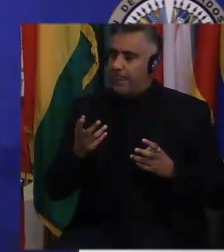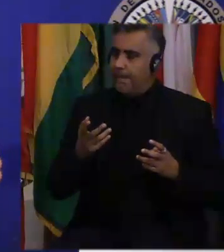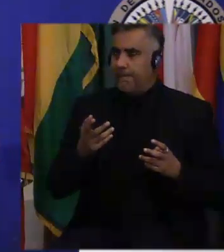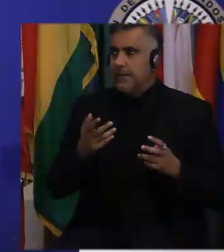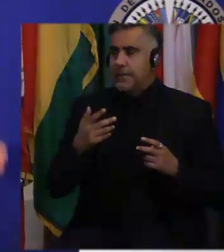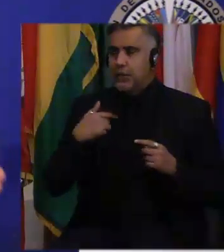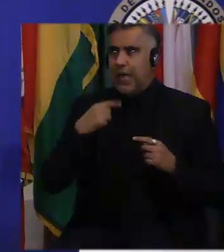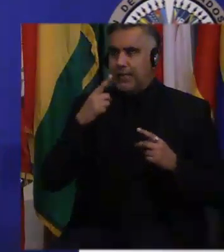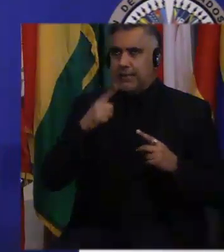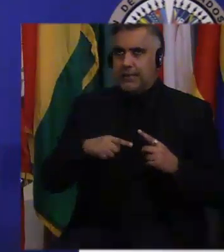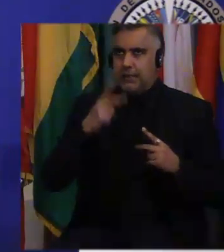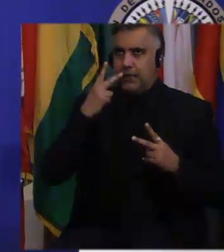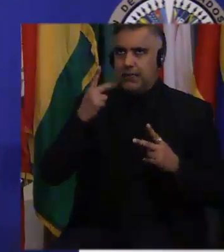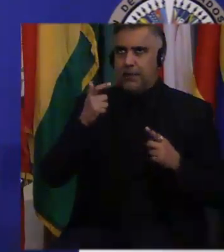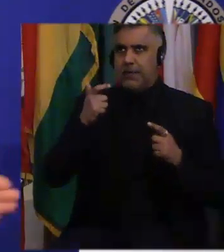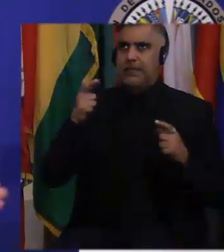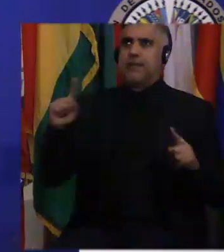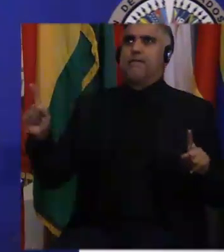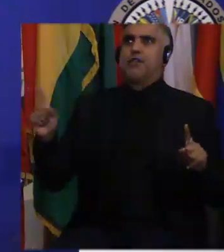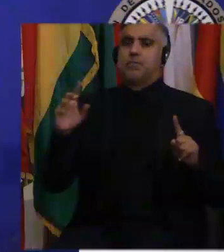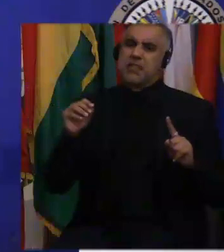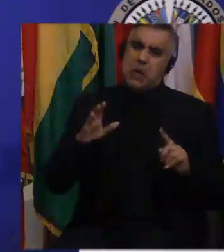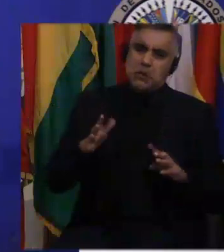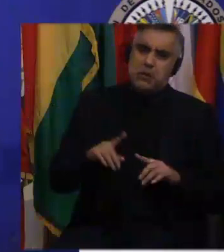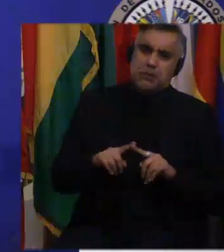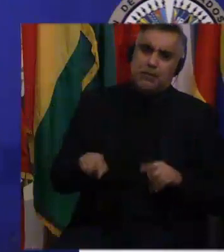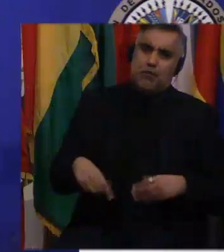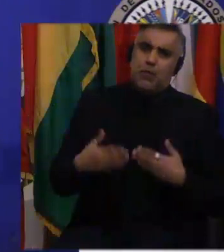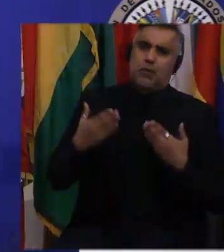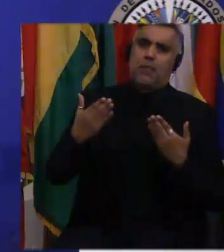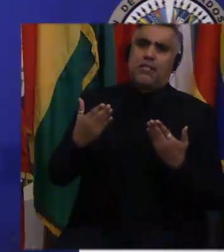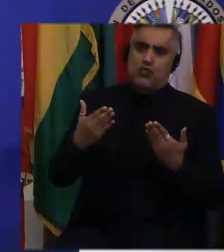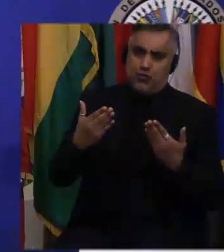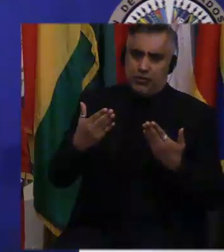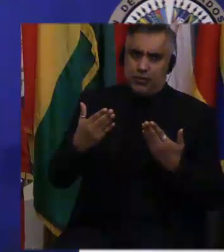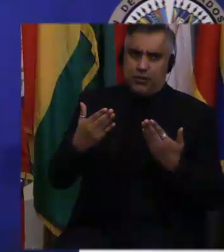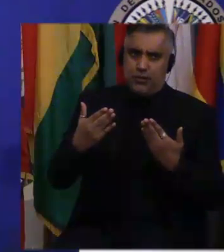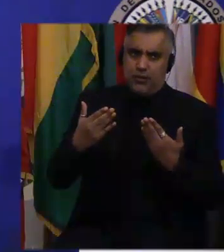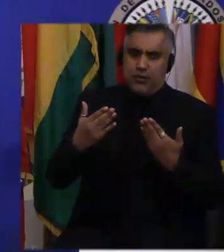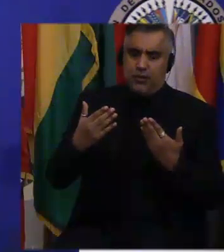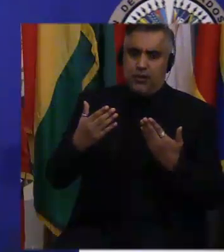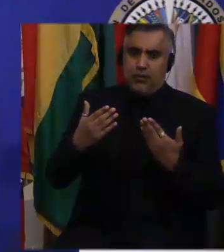not a big difference, but there are differences with respect to recommendations that are